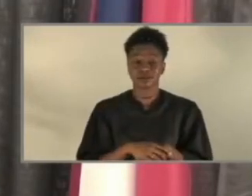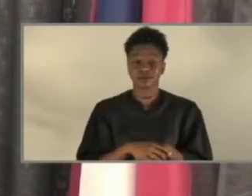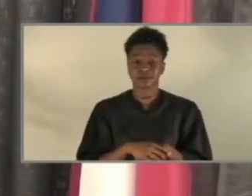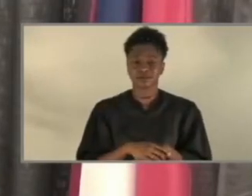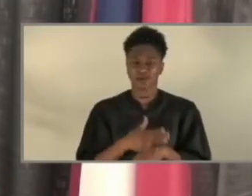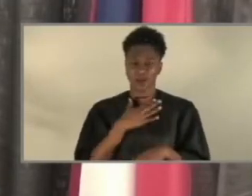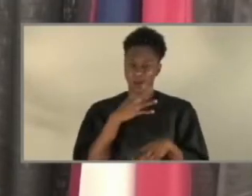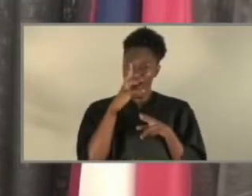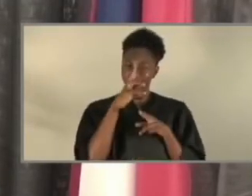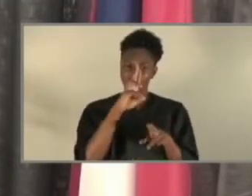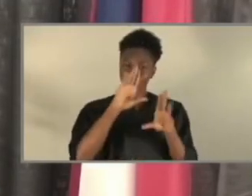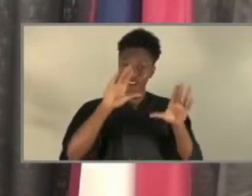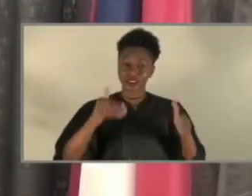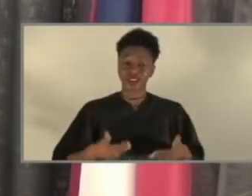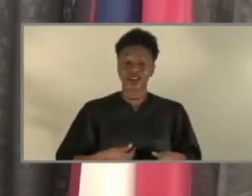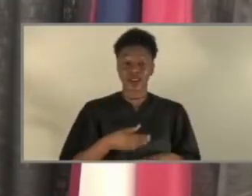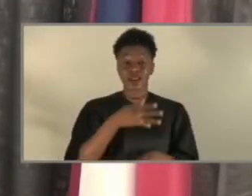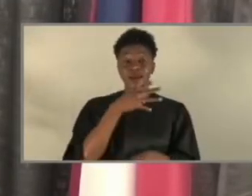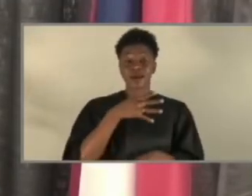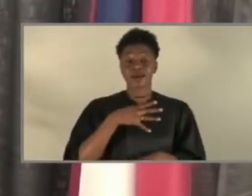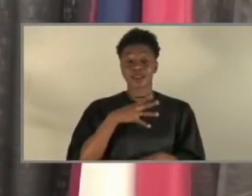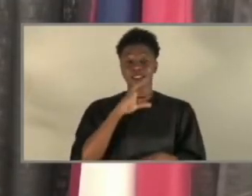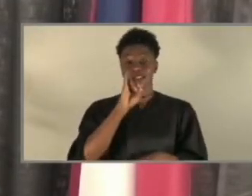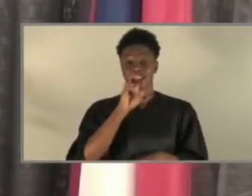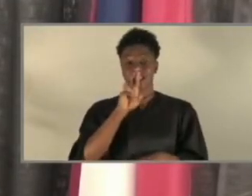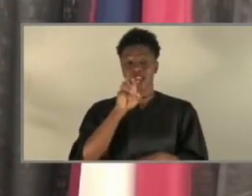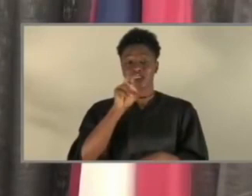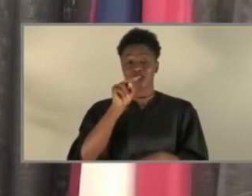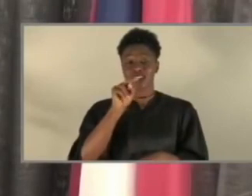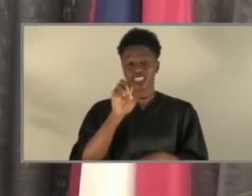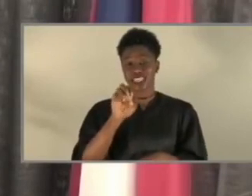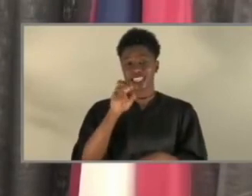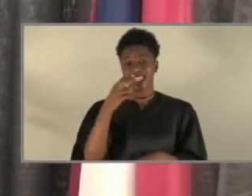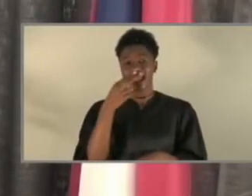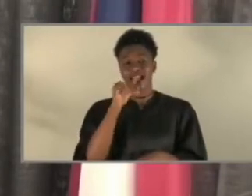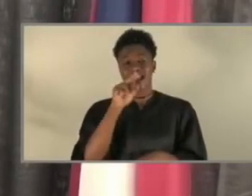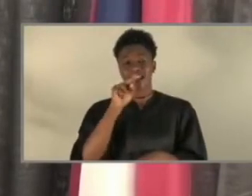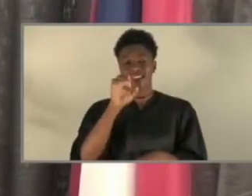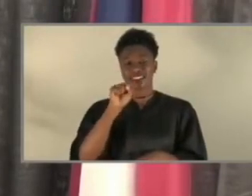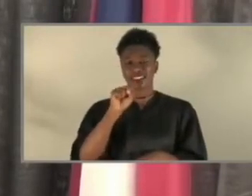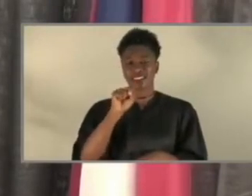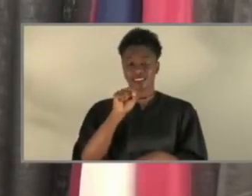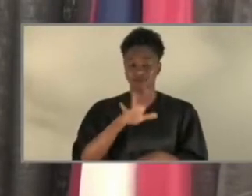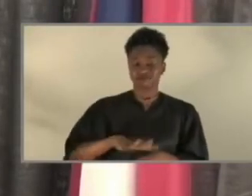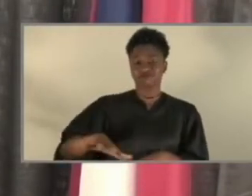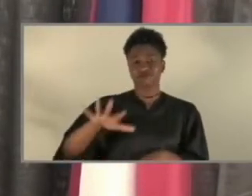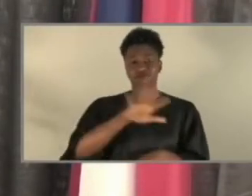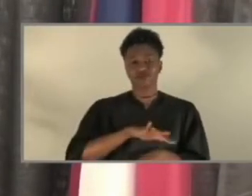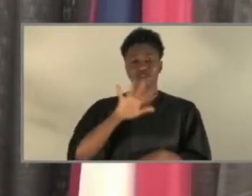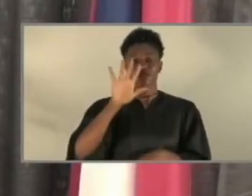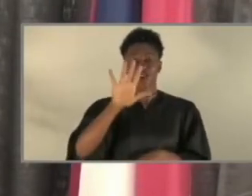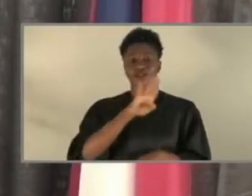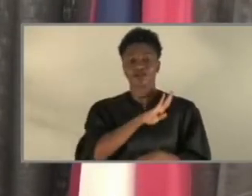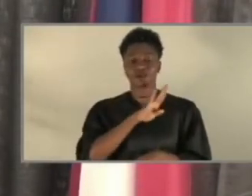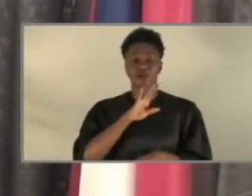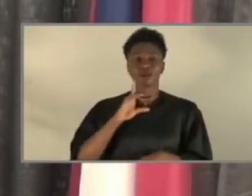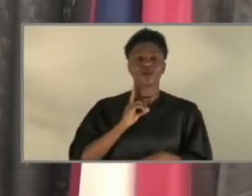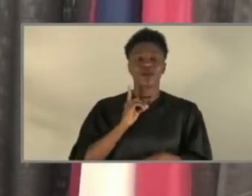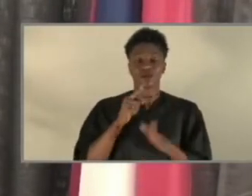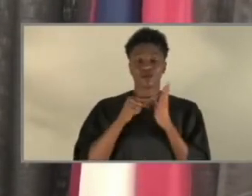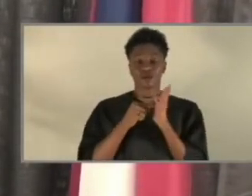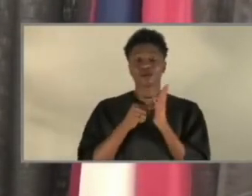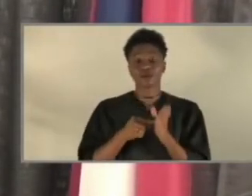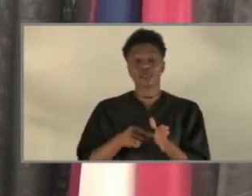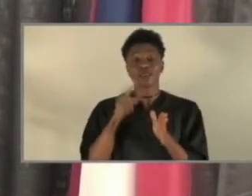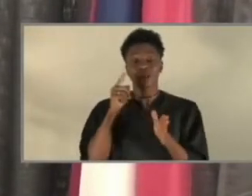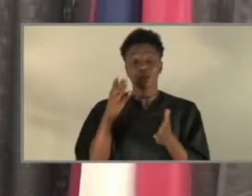honor to introduce Mrs. Irene Hines, District 5 Board of Education representative, who will offer